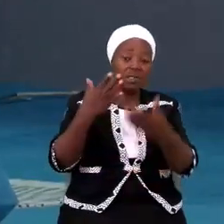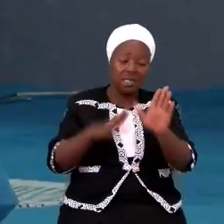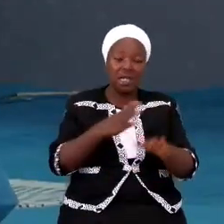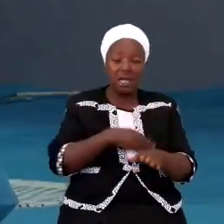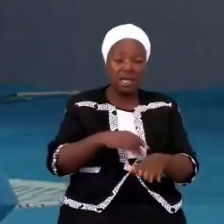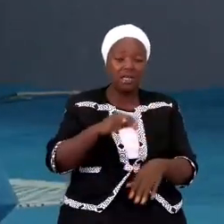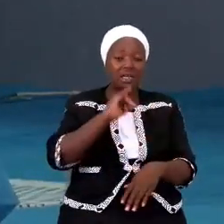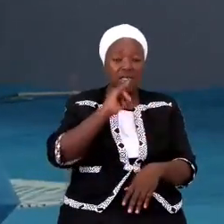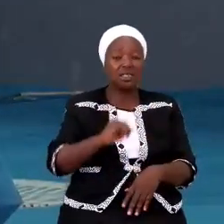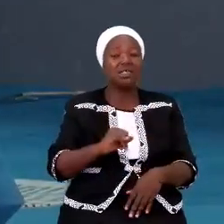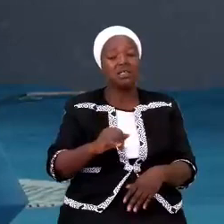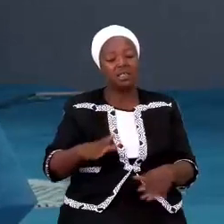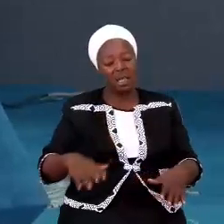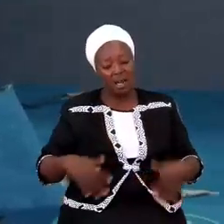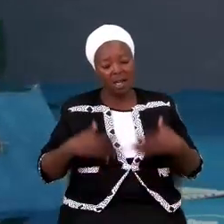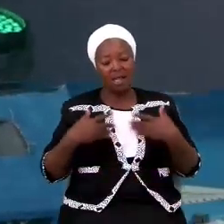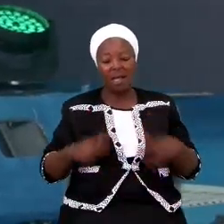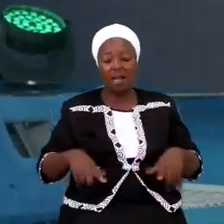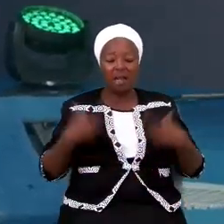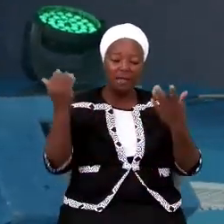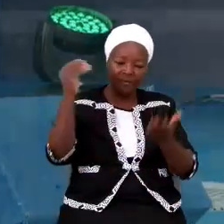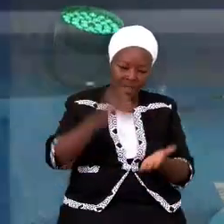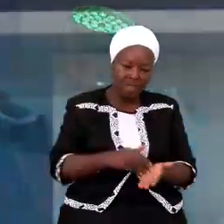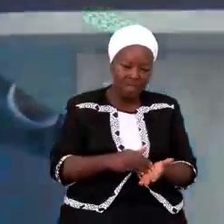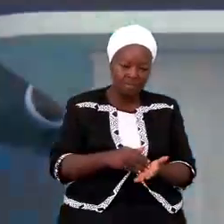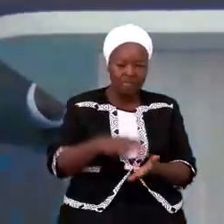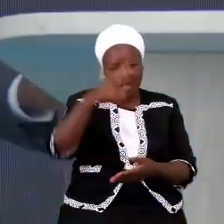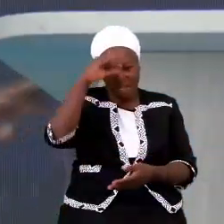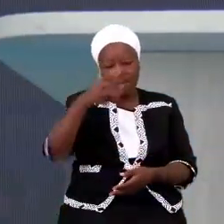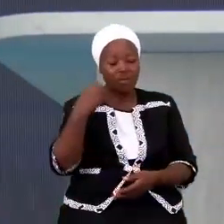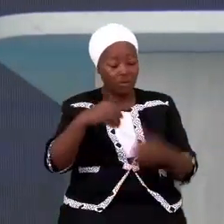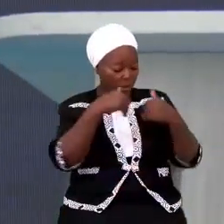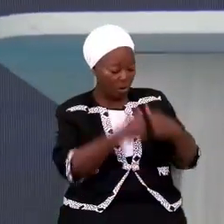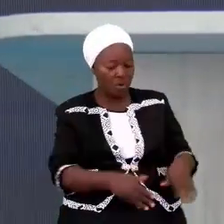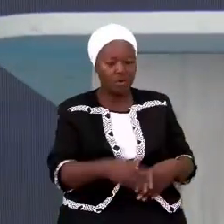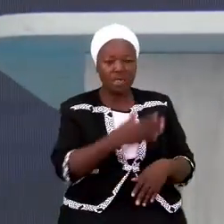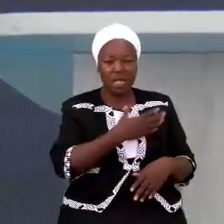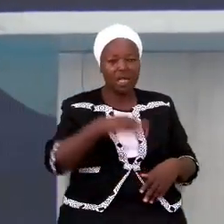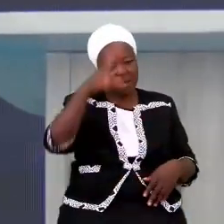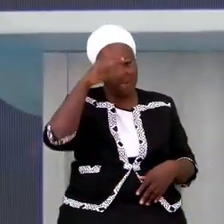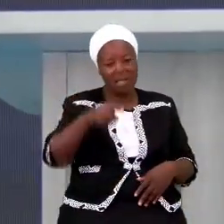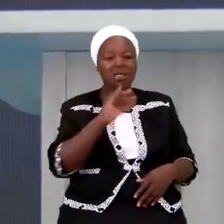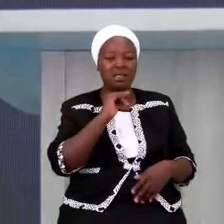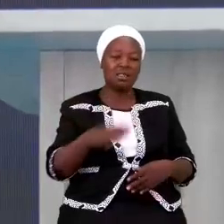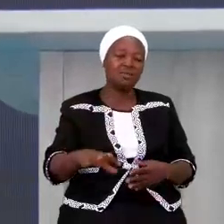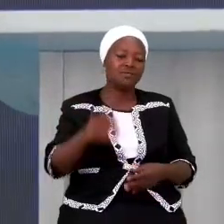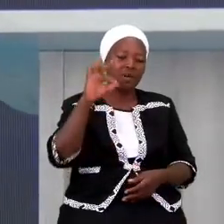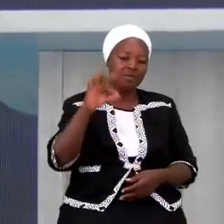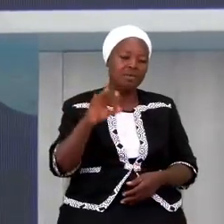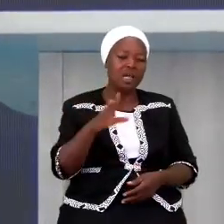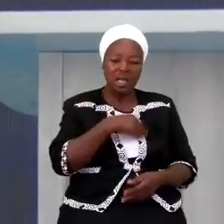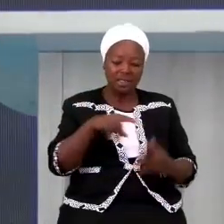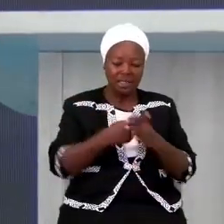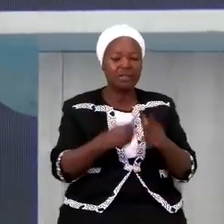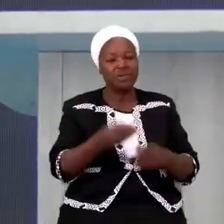And he began to be merry. There was joy in heaven. There will be joy in heaven for everyone that returns